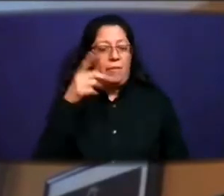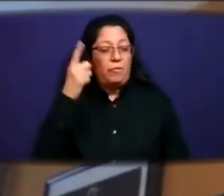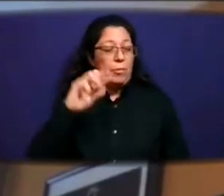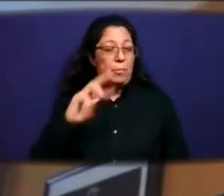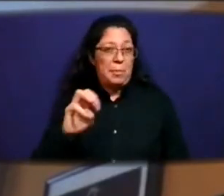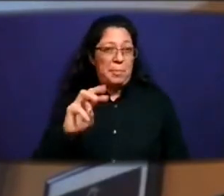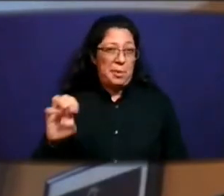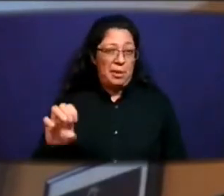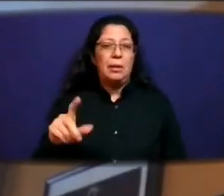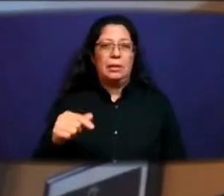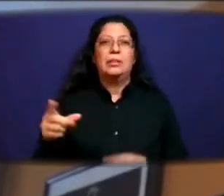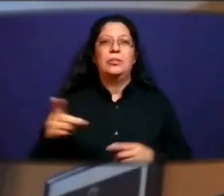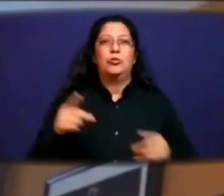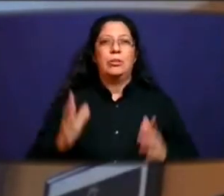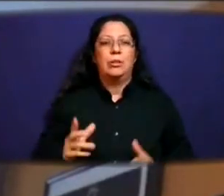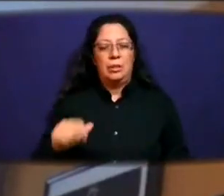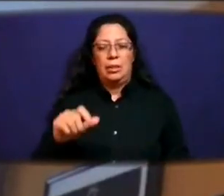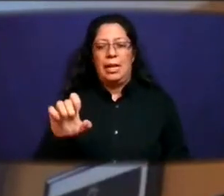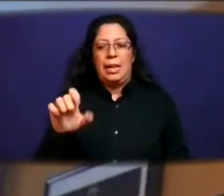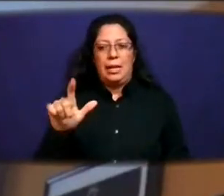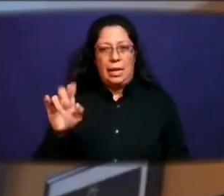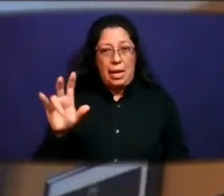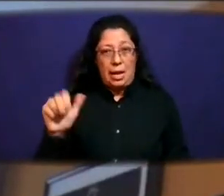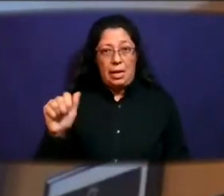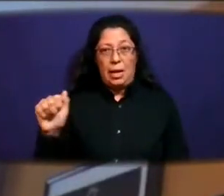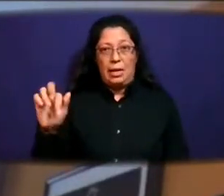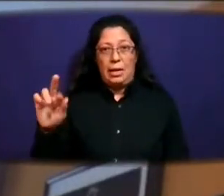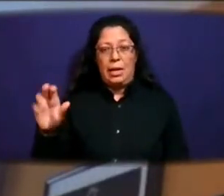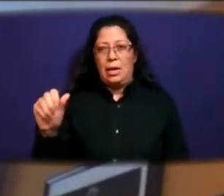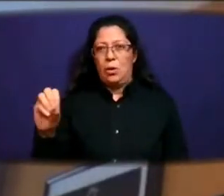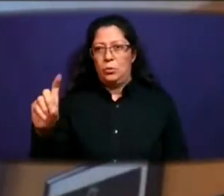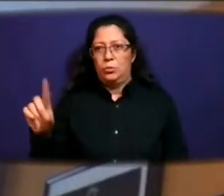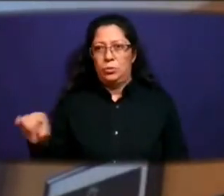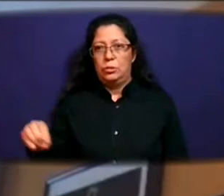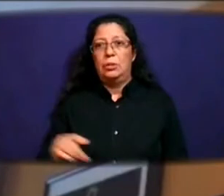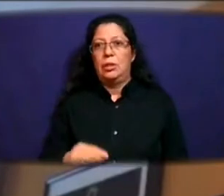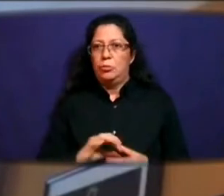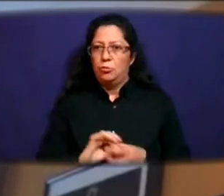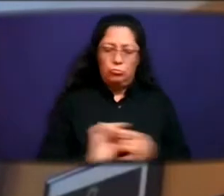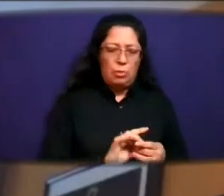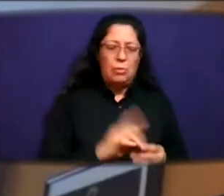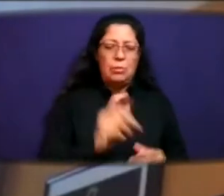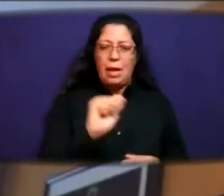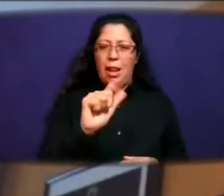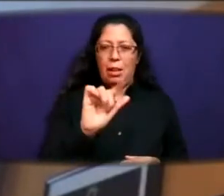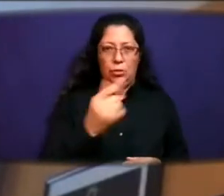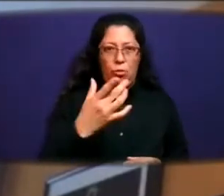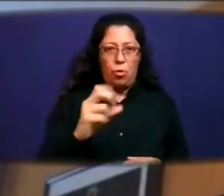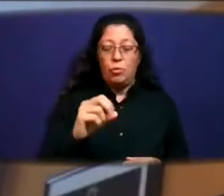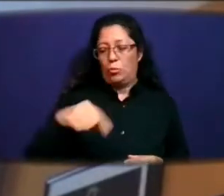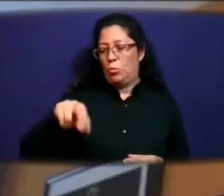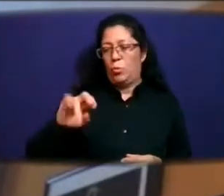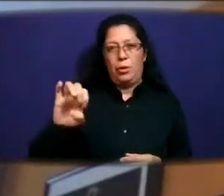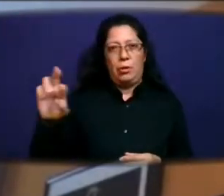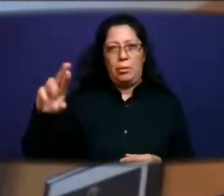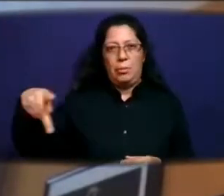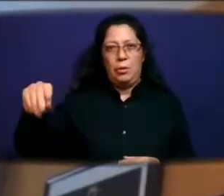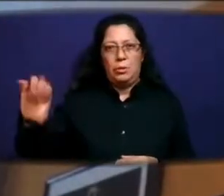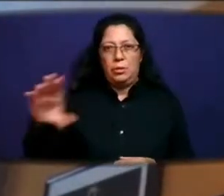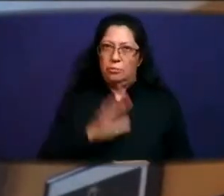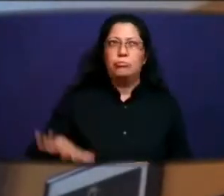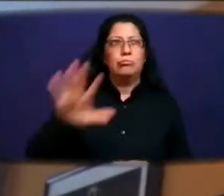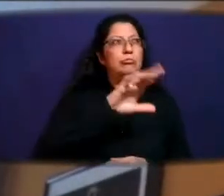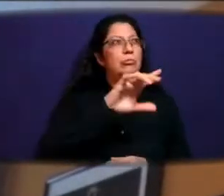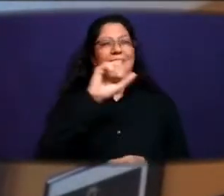Araoz. También es un honor colaborar con ALGO, organización queer POC que cubre todo Texas.